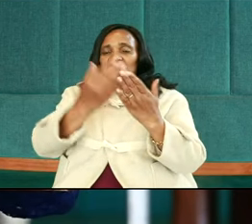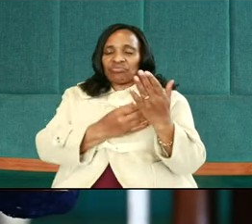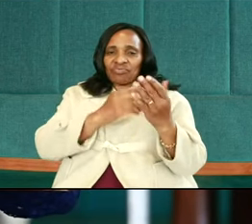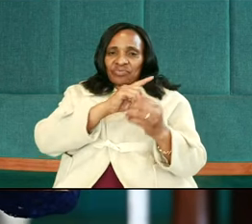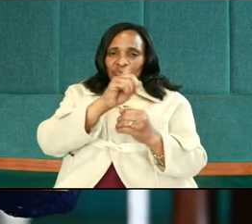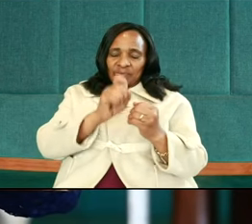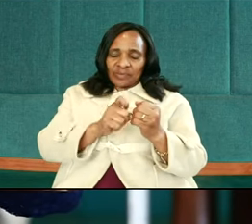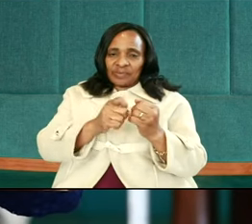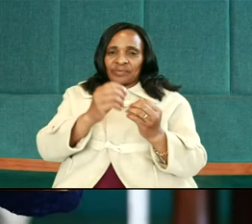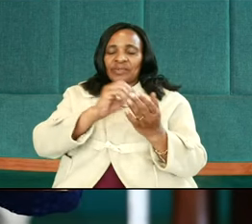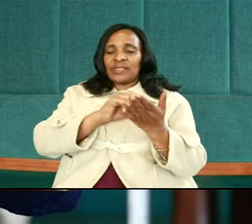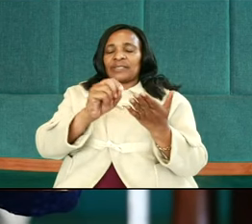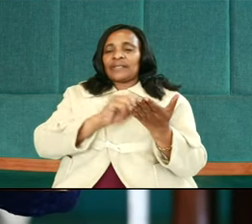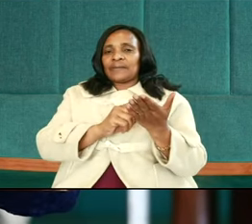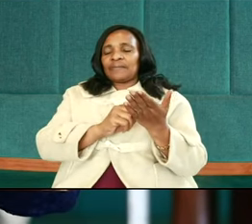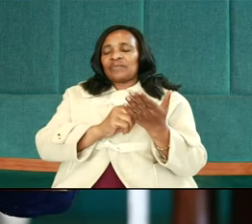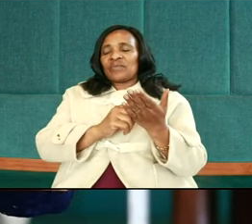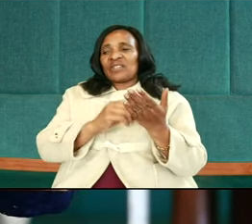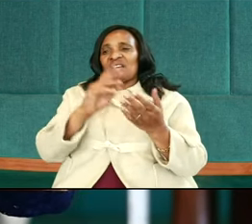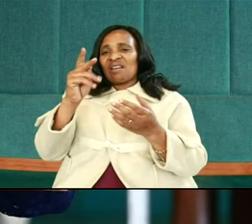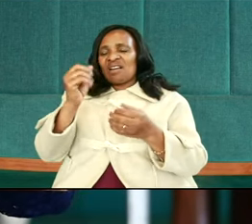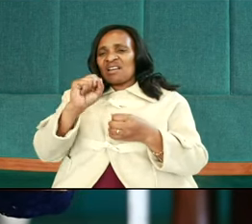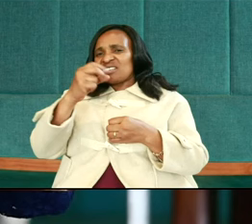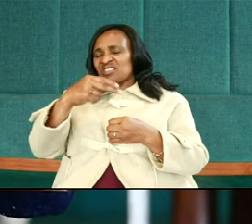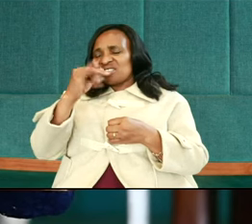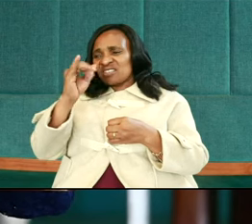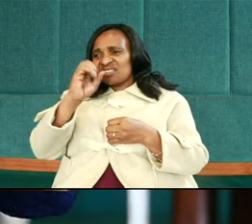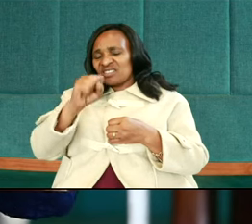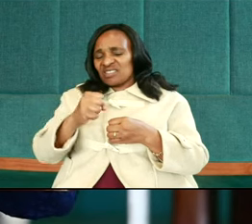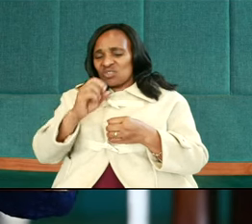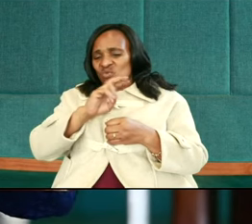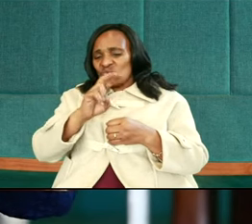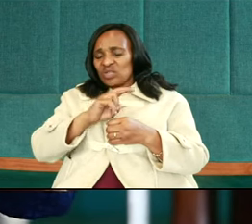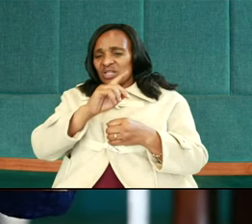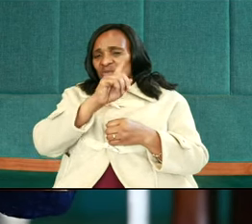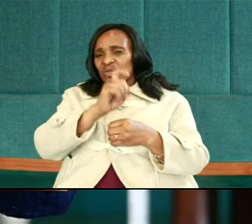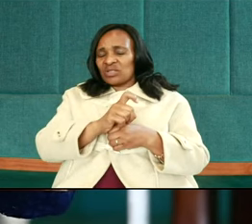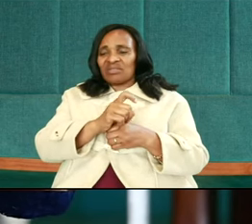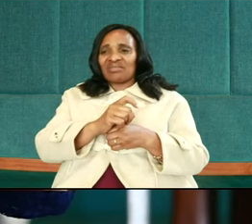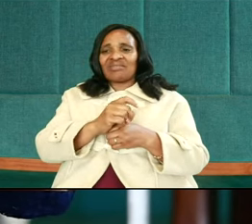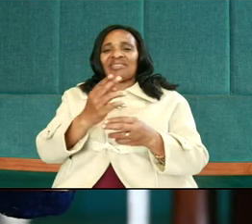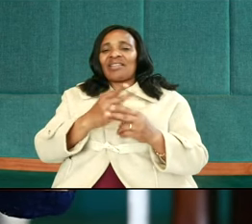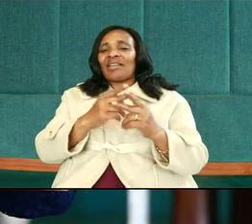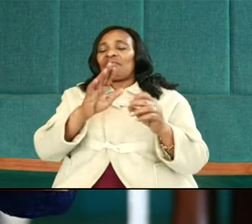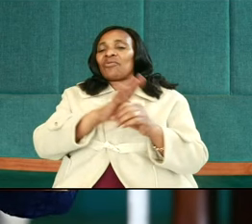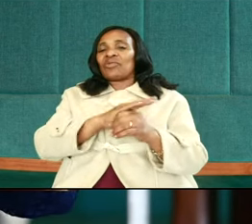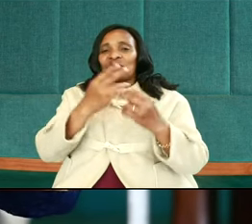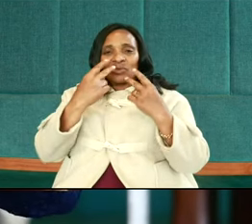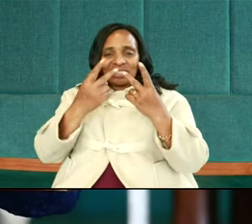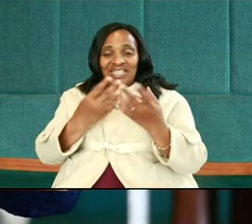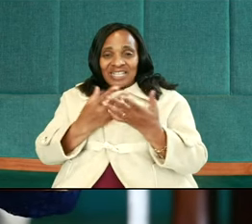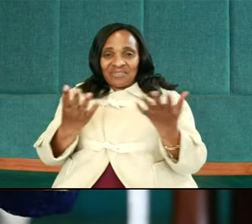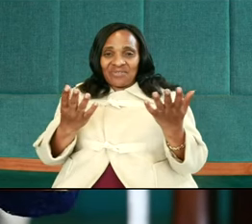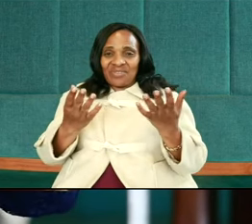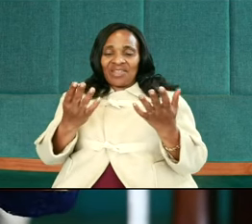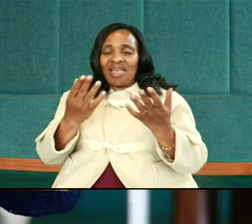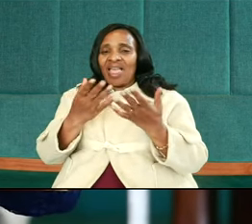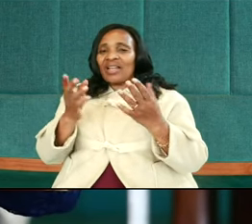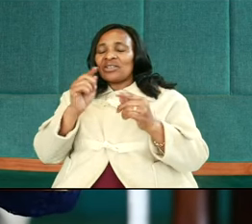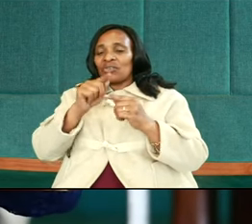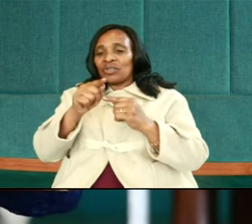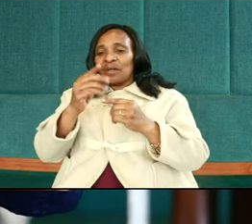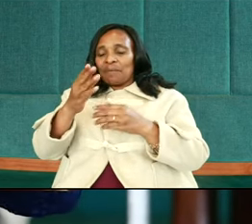in Sanskrit. Kashish looked at the questions. She looked carefully to see if there was a dot below the